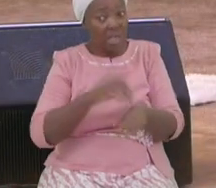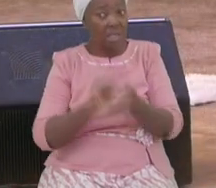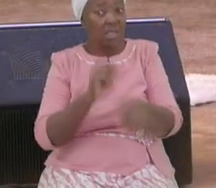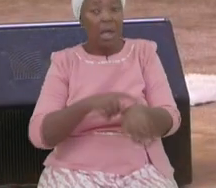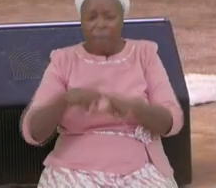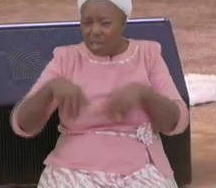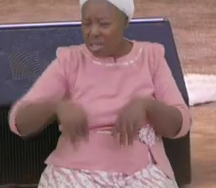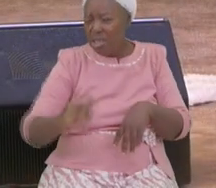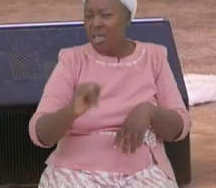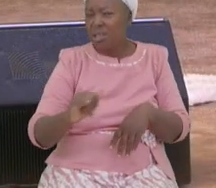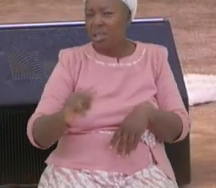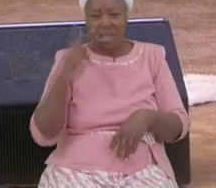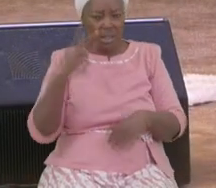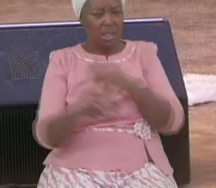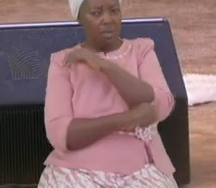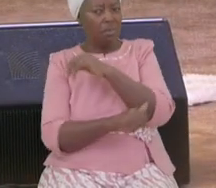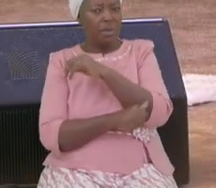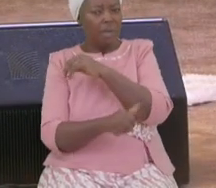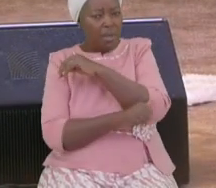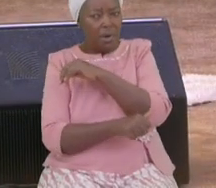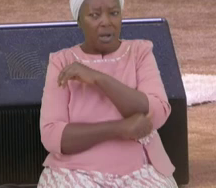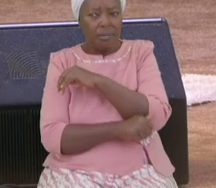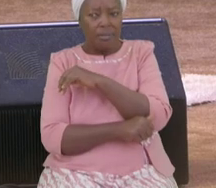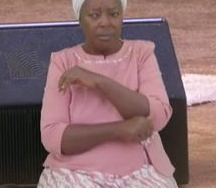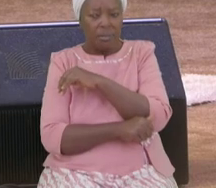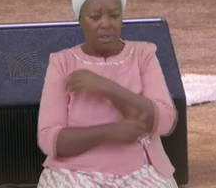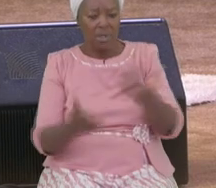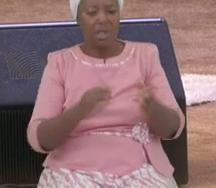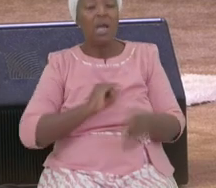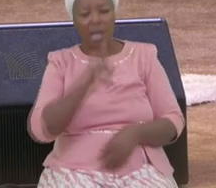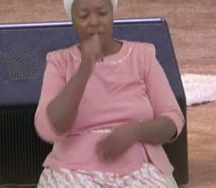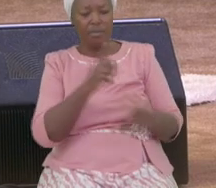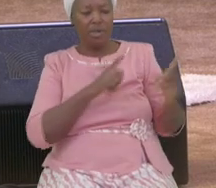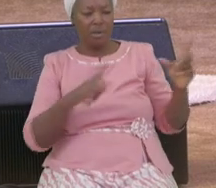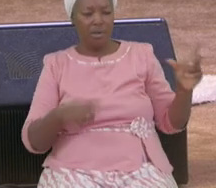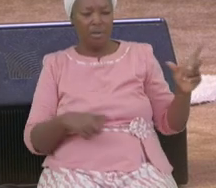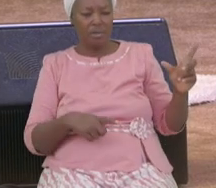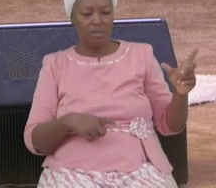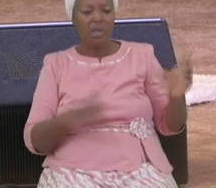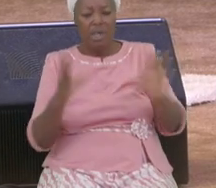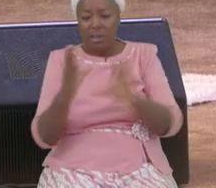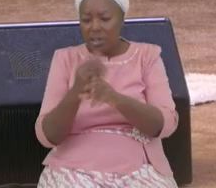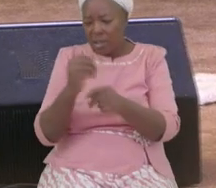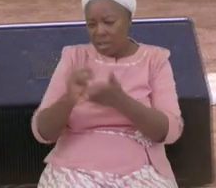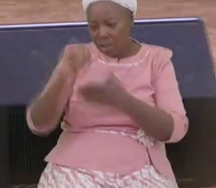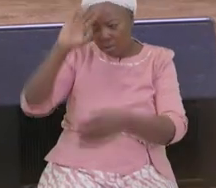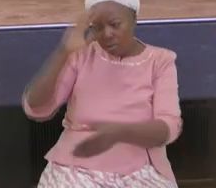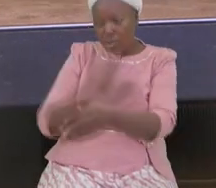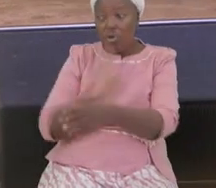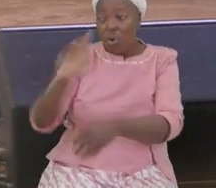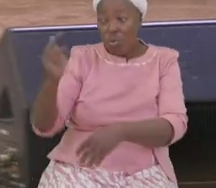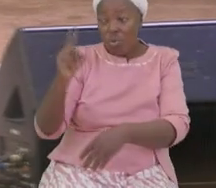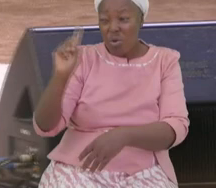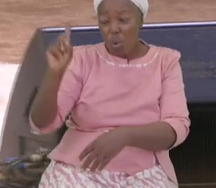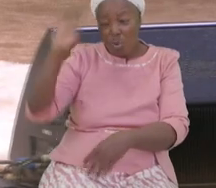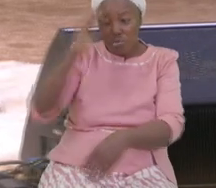yet, look at Abraham. Abraham, here am I, Lord. Take that son, your only